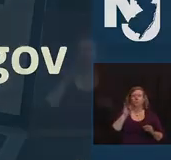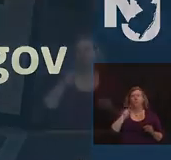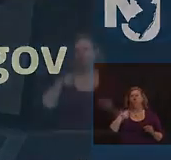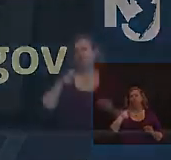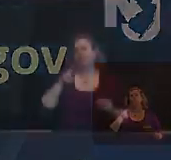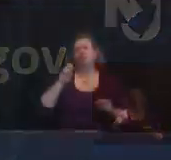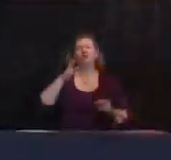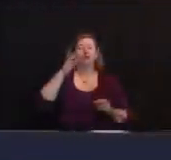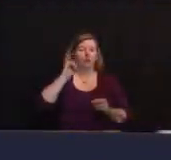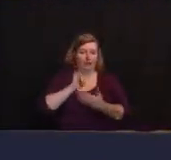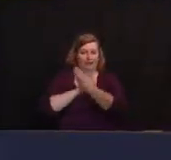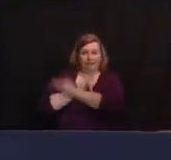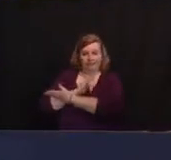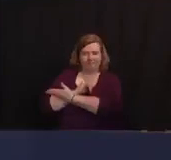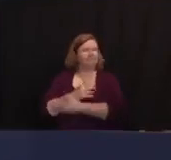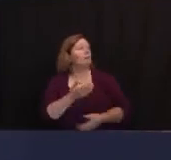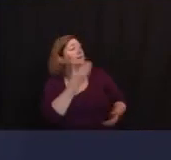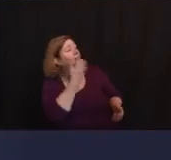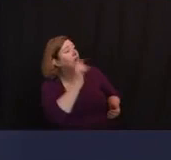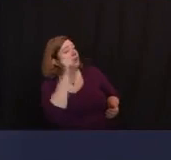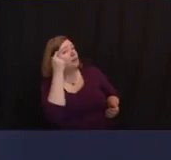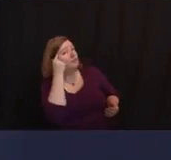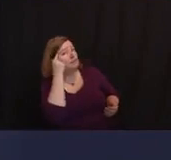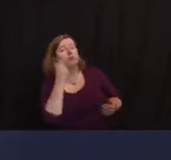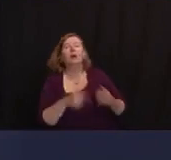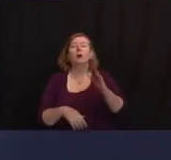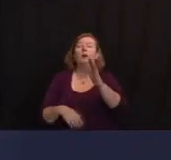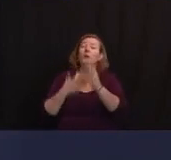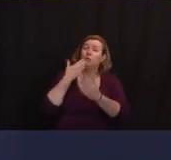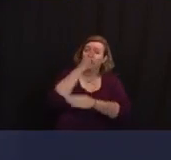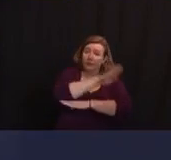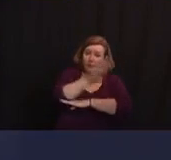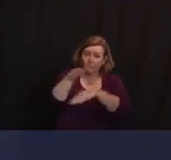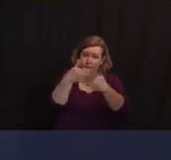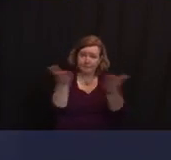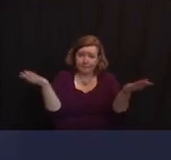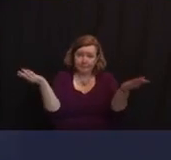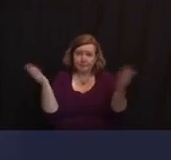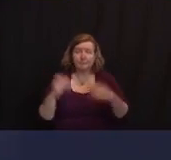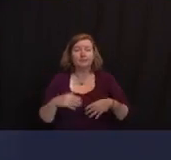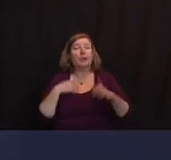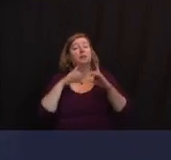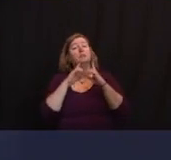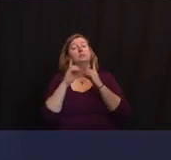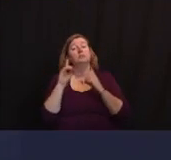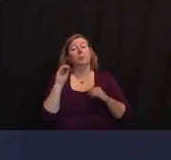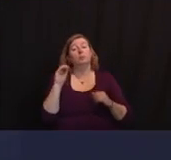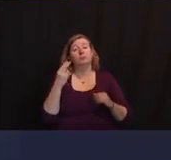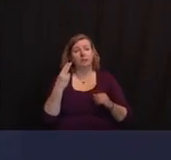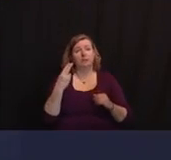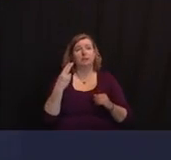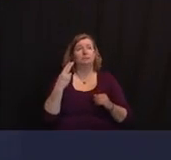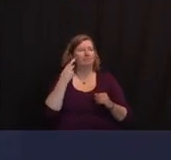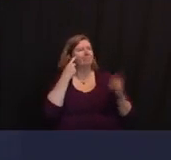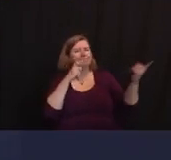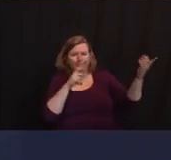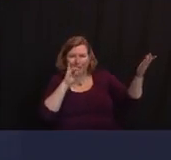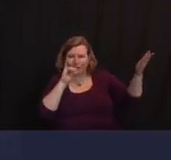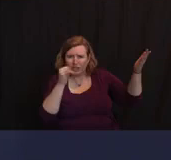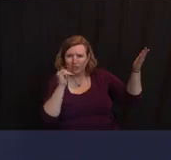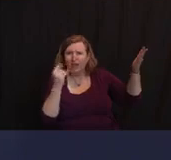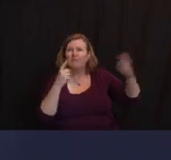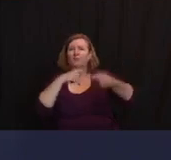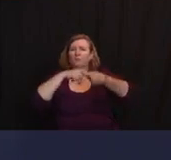Persichilli. Thank you, Governor, and good afternoon. Well, the department understands that the pause in the Johnson & Johnson vaccine has raised